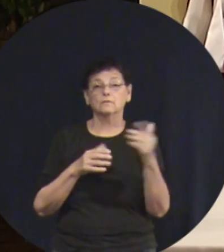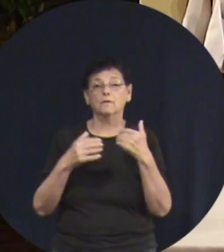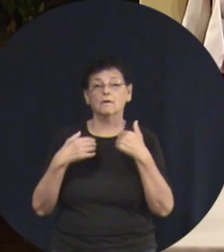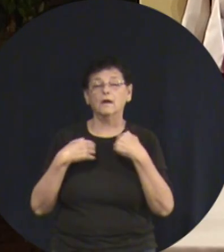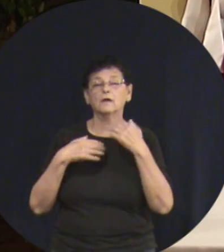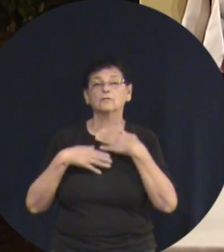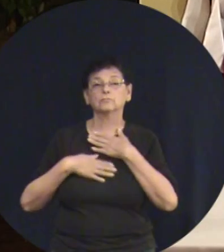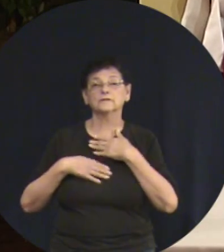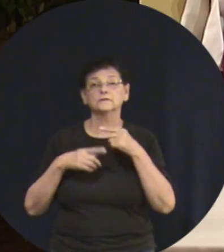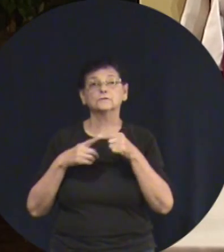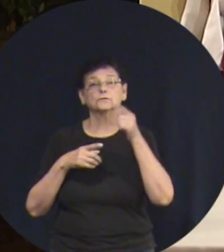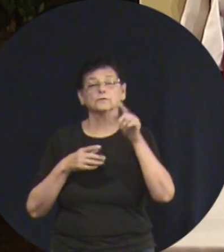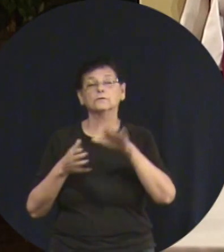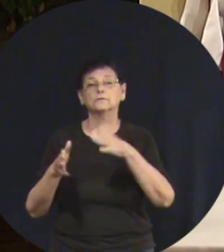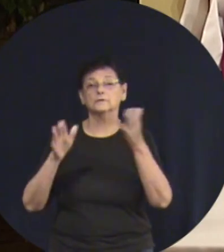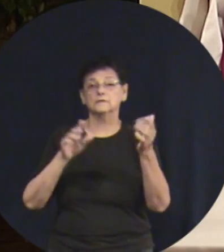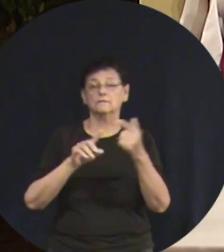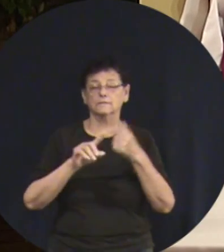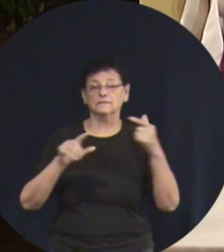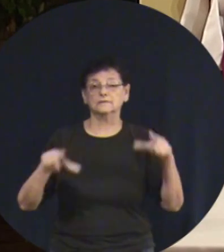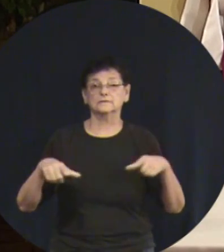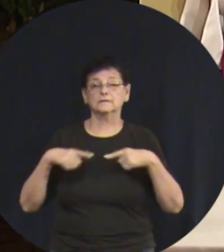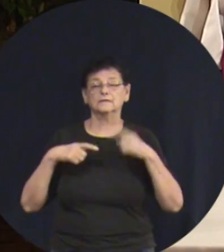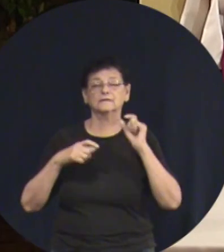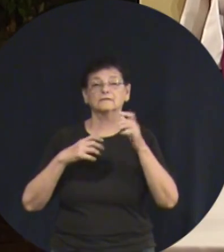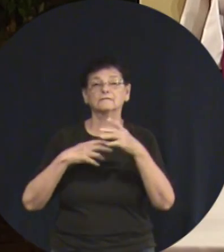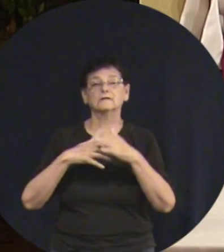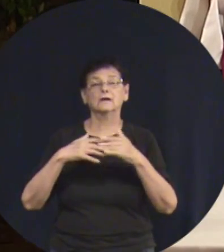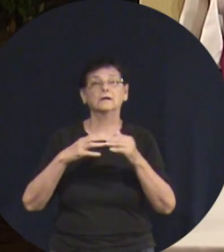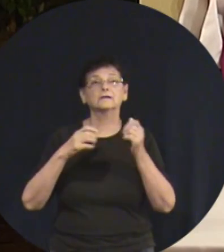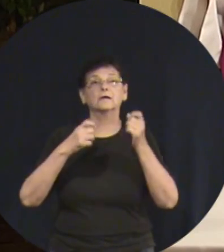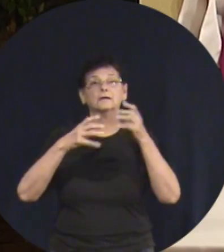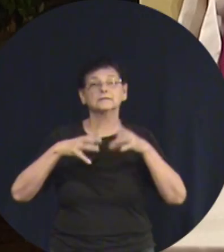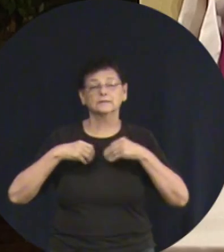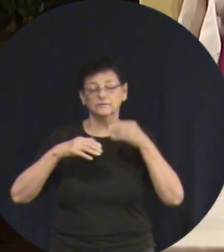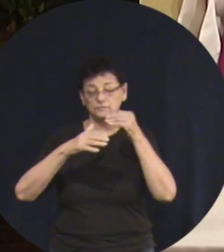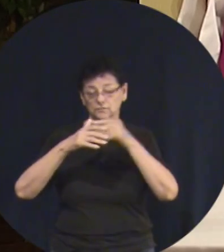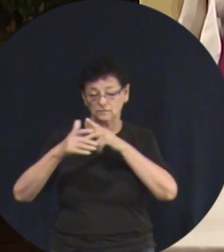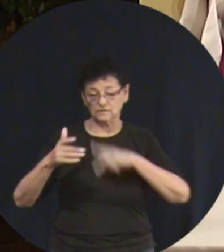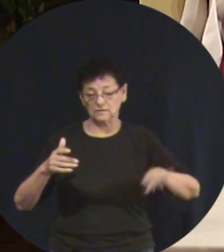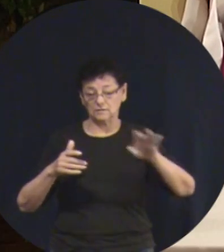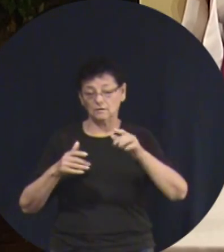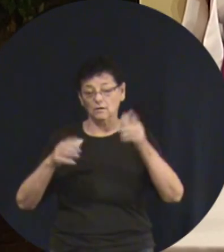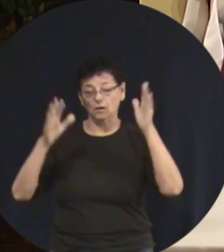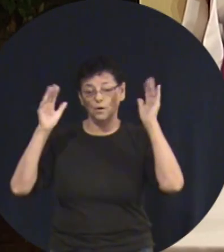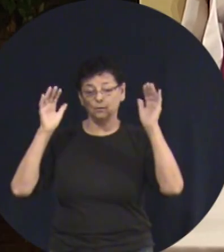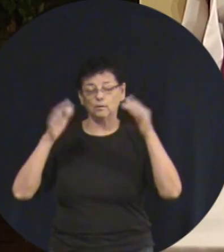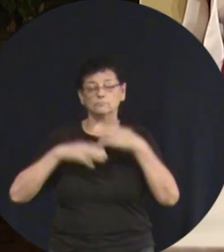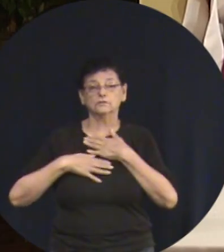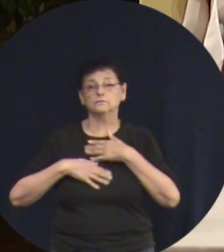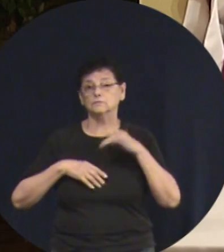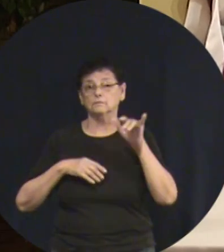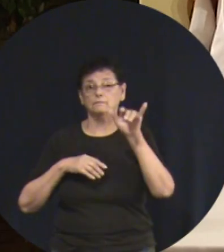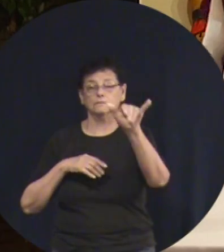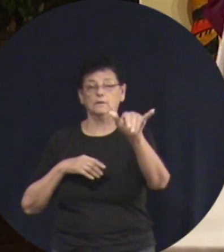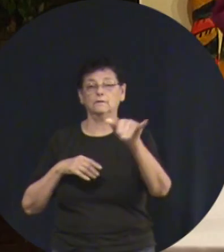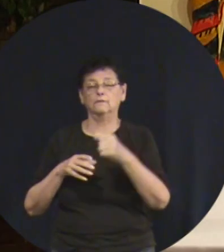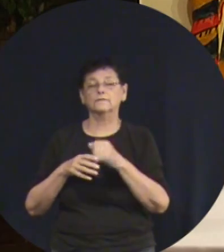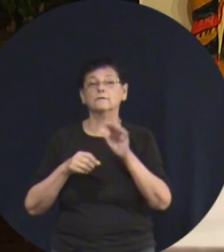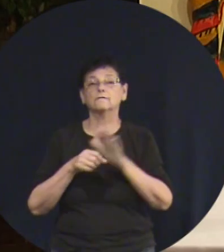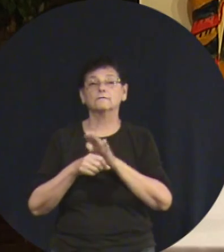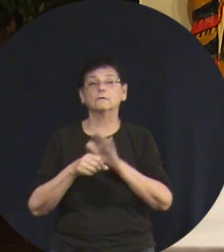for unfailing help. May this sacrifice of our reconciliation, we pray, O Lord, advance the peace